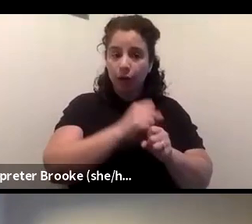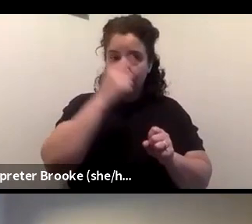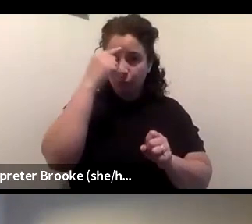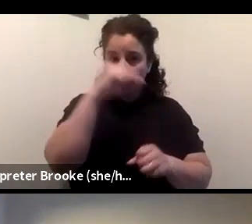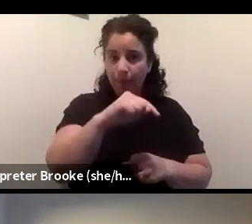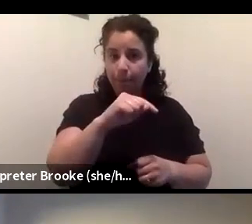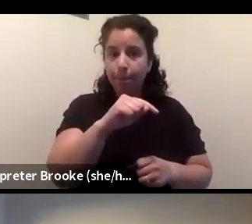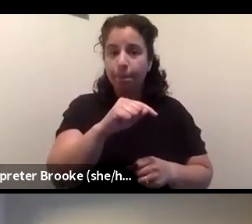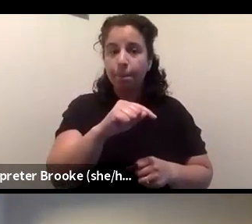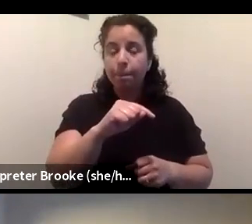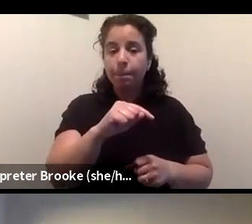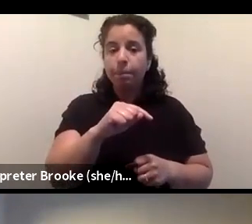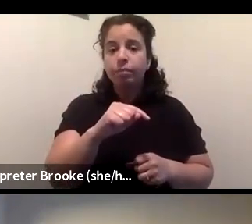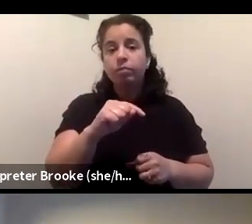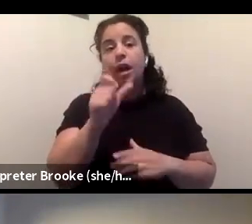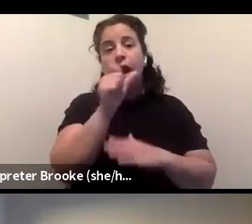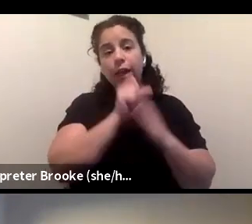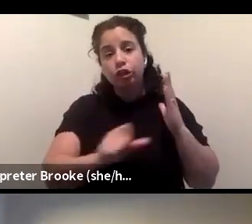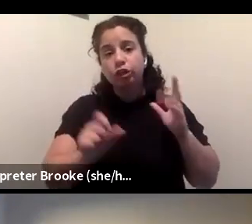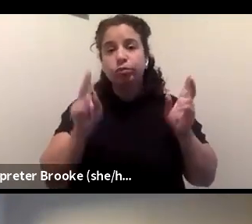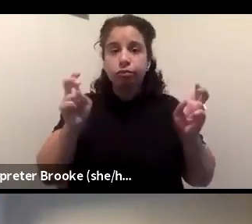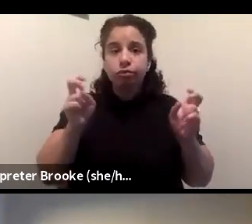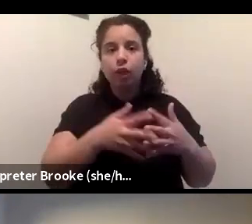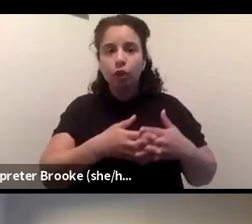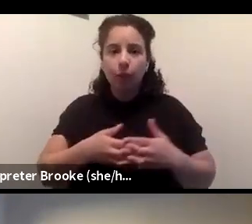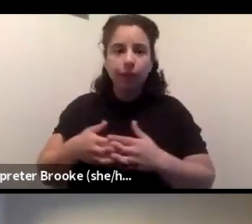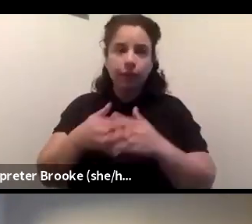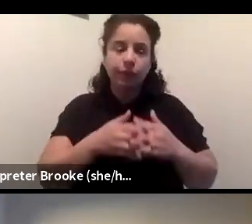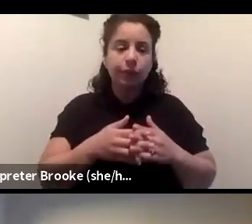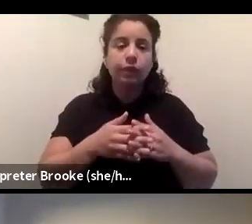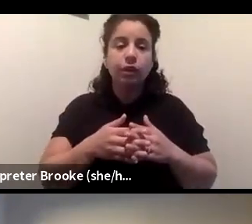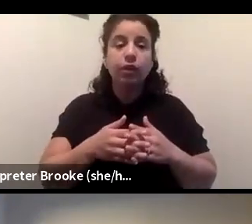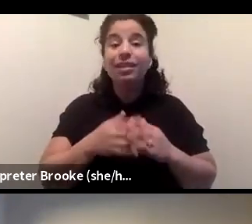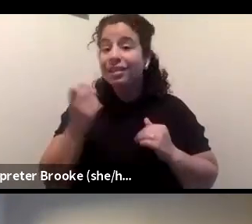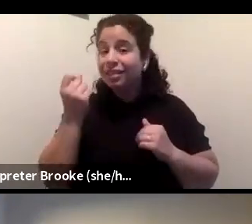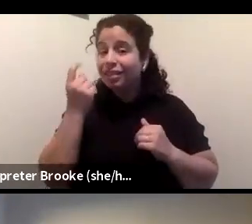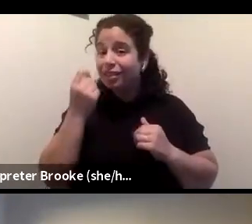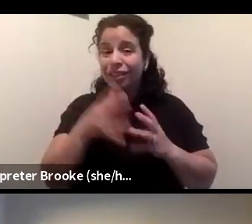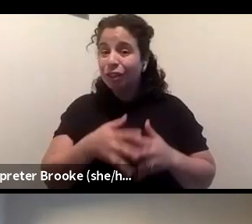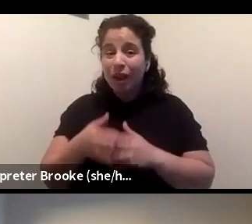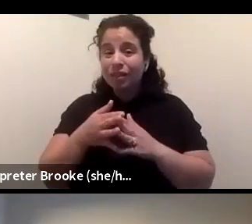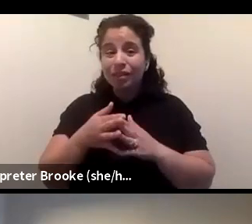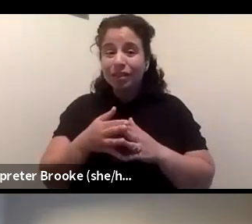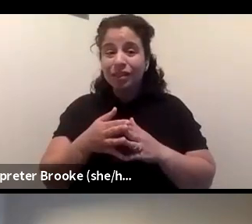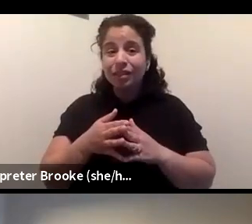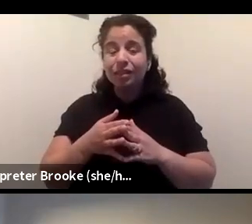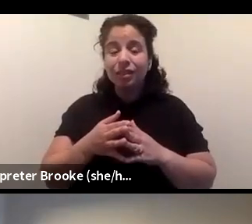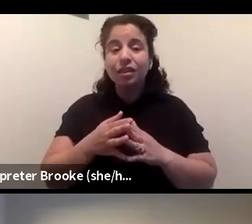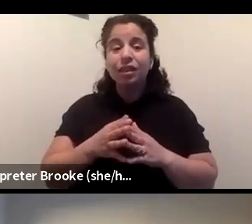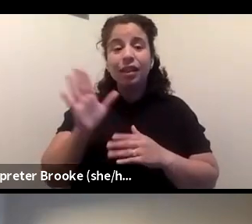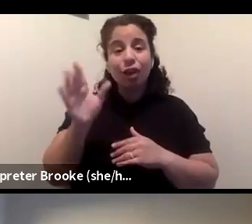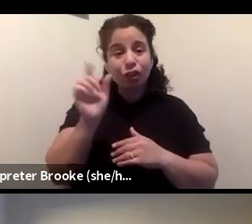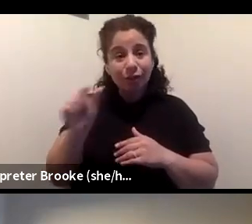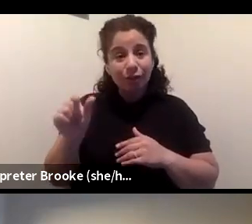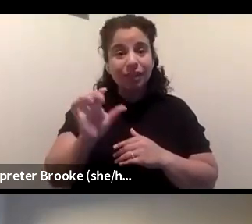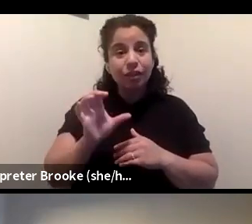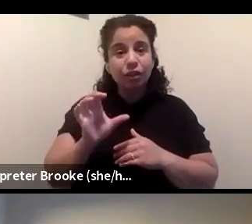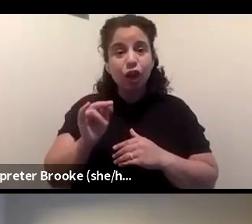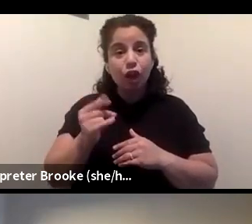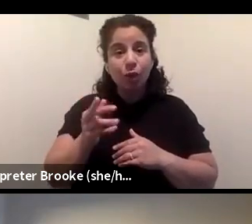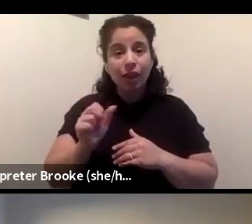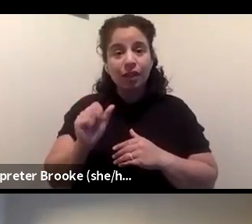in the so-called United States. Is that the United States Congress has allocated a bunch of funding to